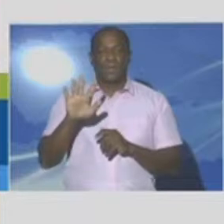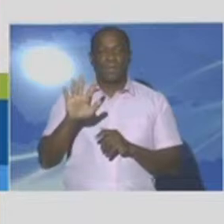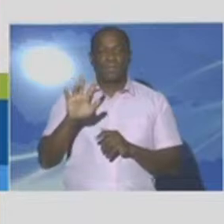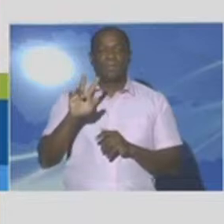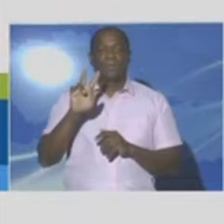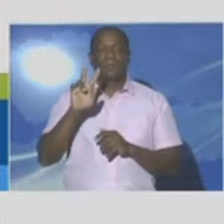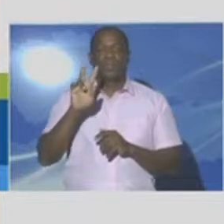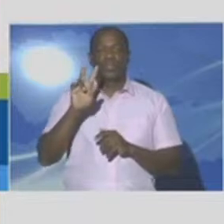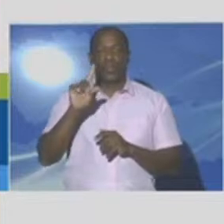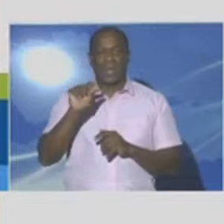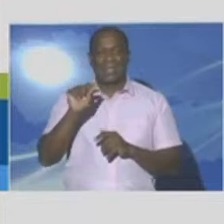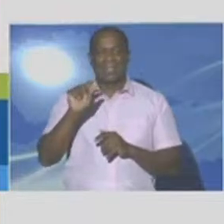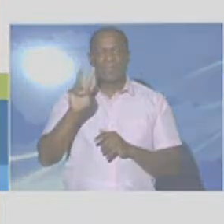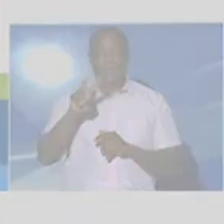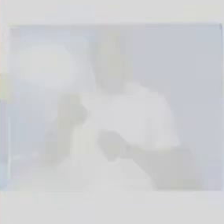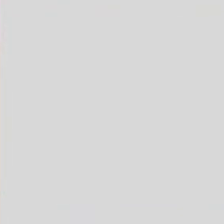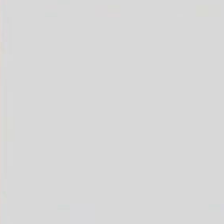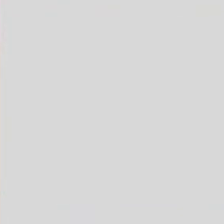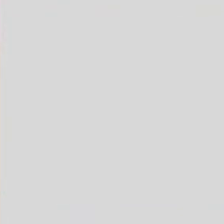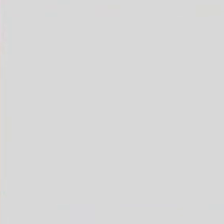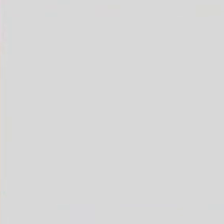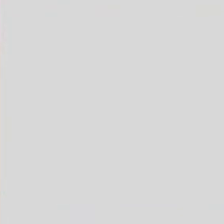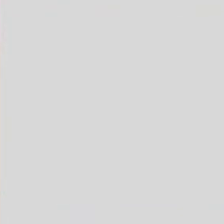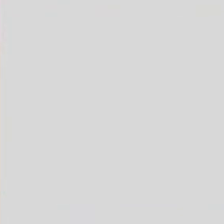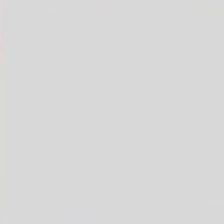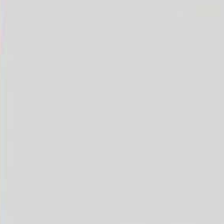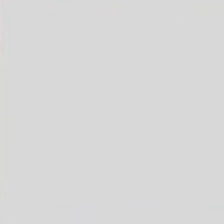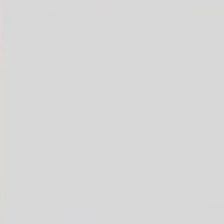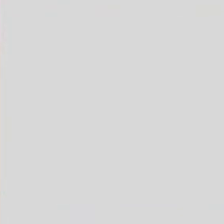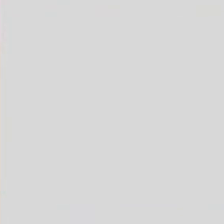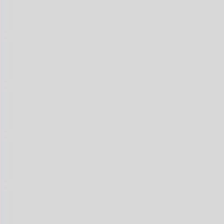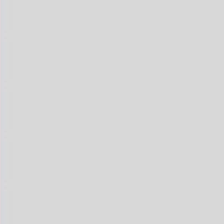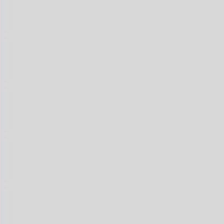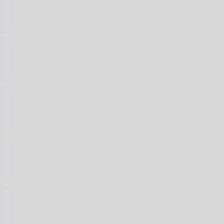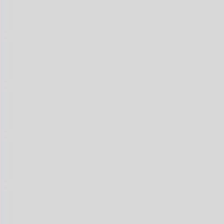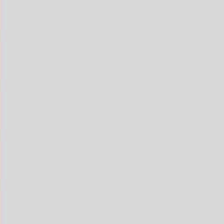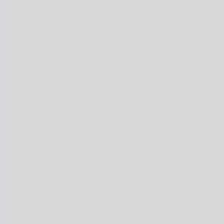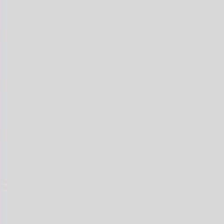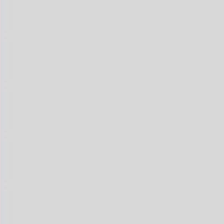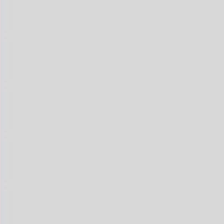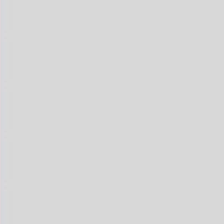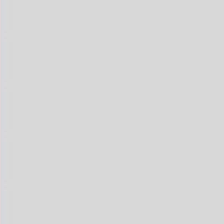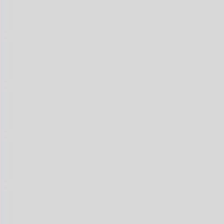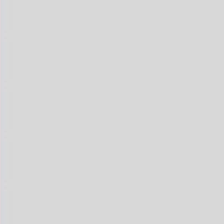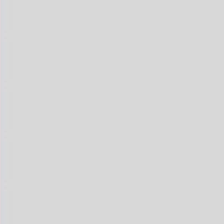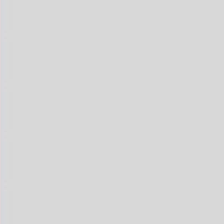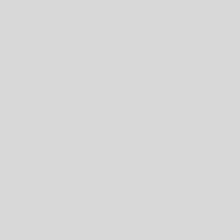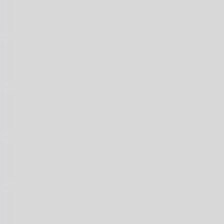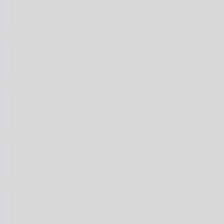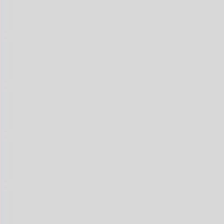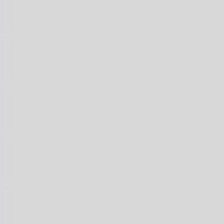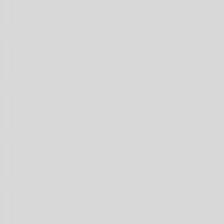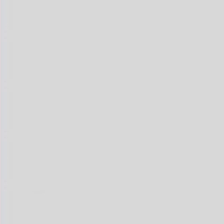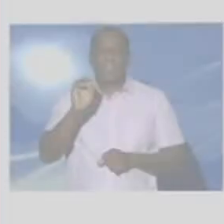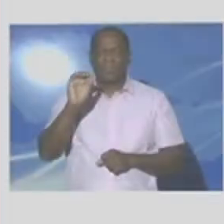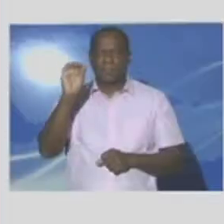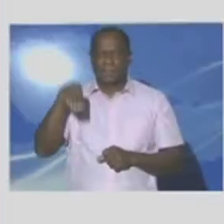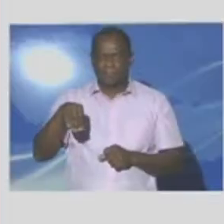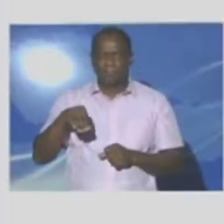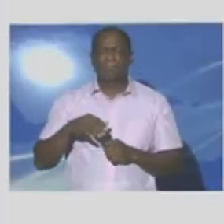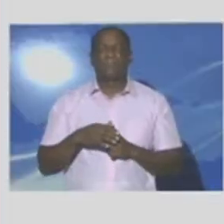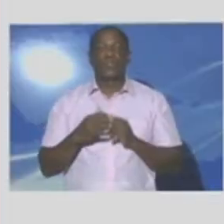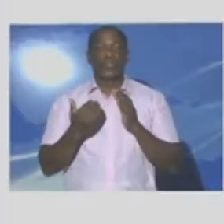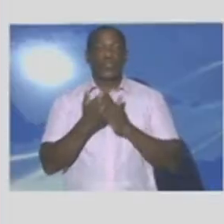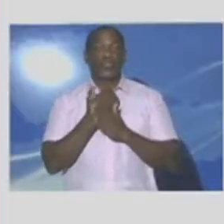on the top, fully vaccinated 50.6%. Honourable Minister will go into the breakdown. Number of new positive cases over the last